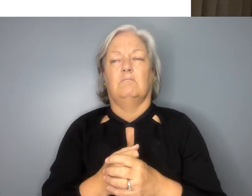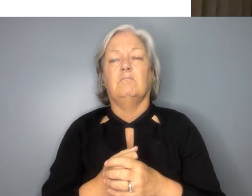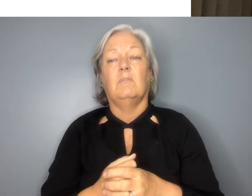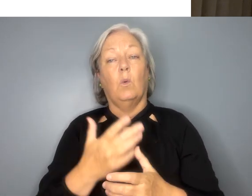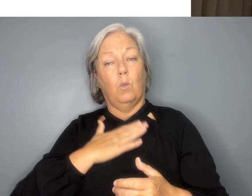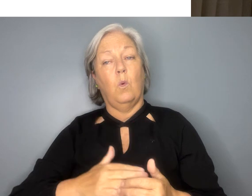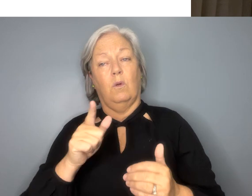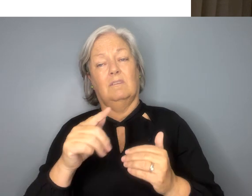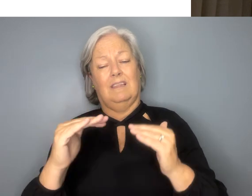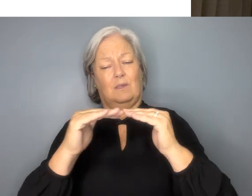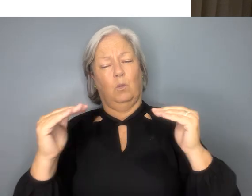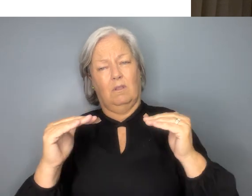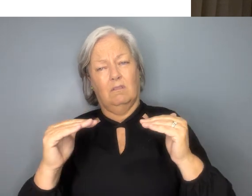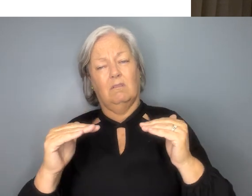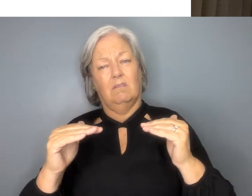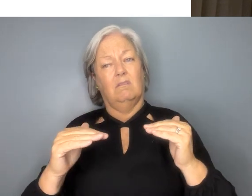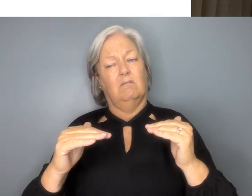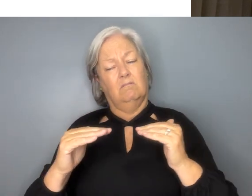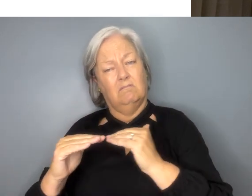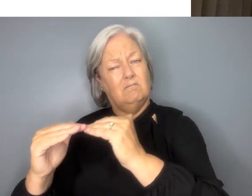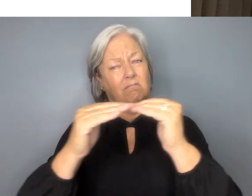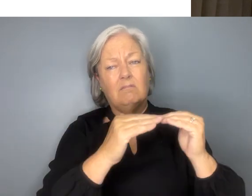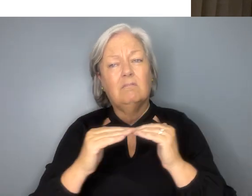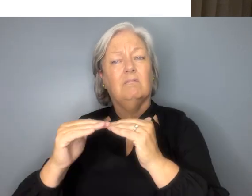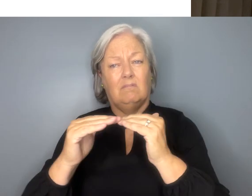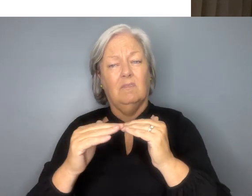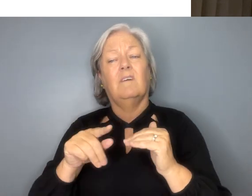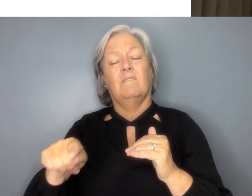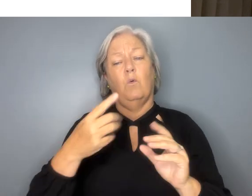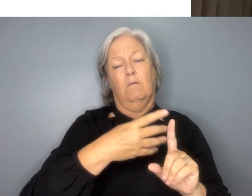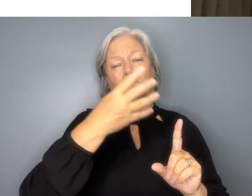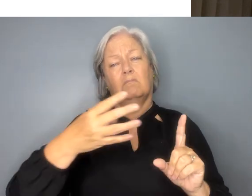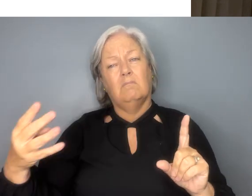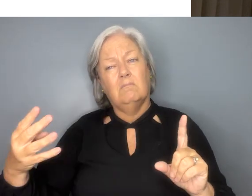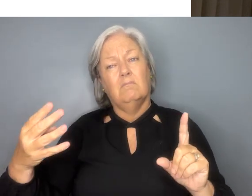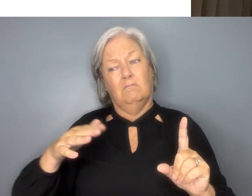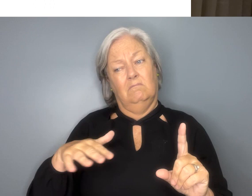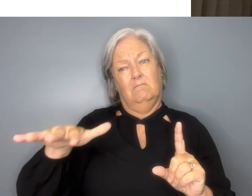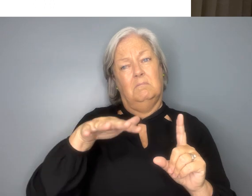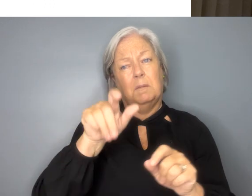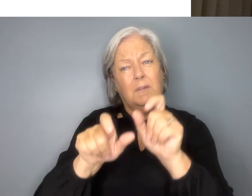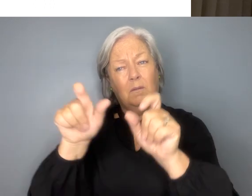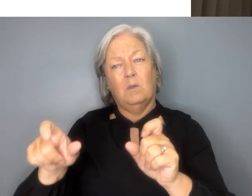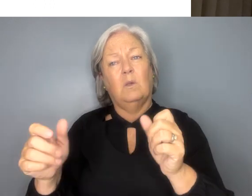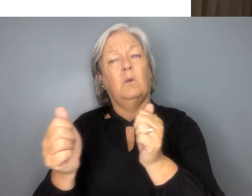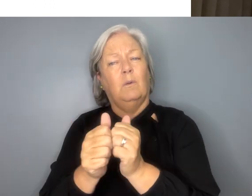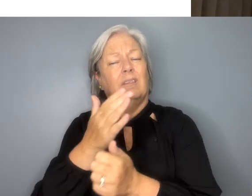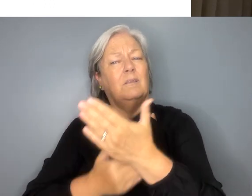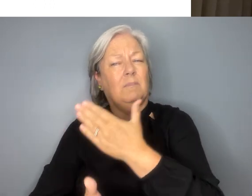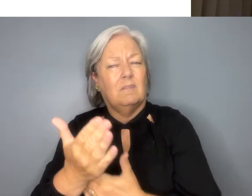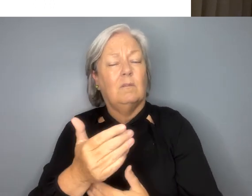ensuring equal access to assisted reproduction for LGBTIQA+ people